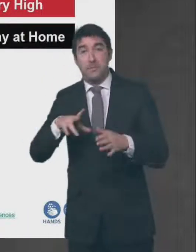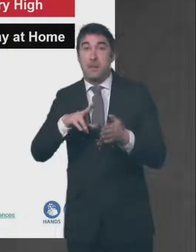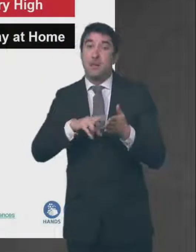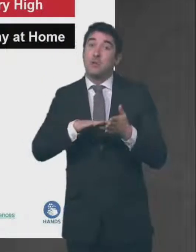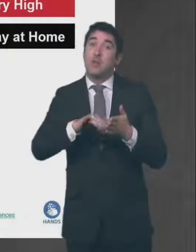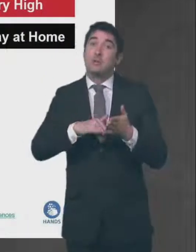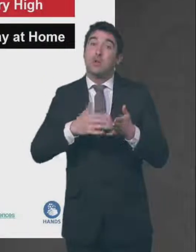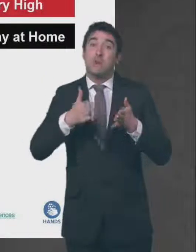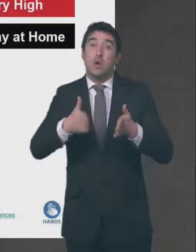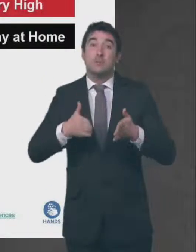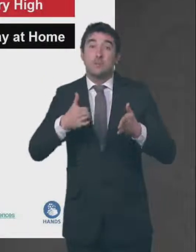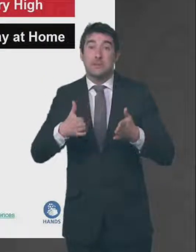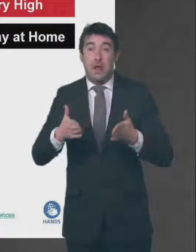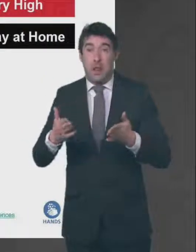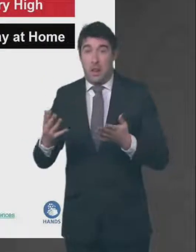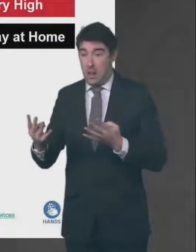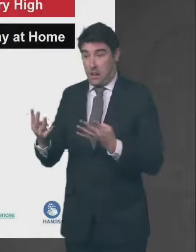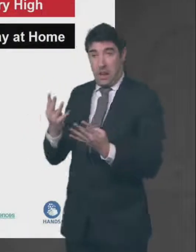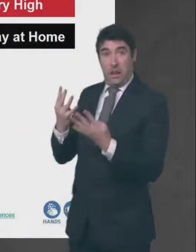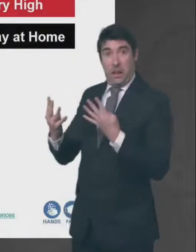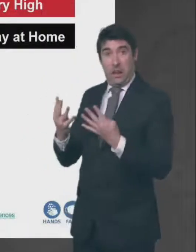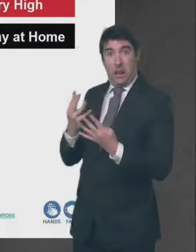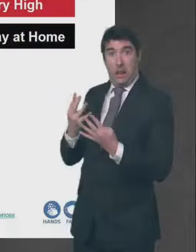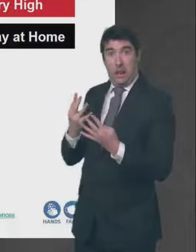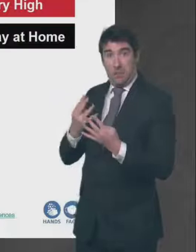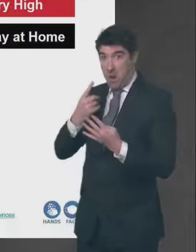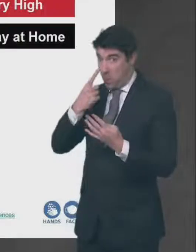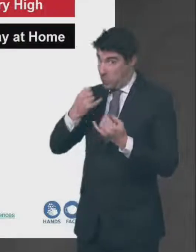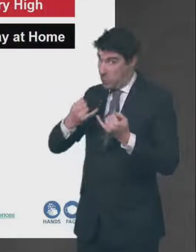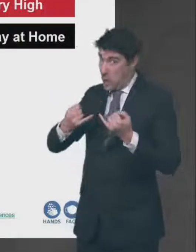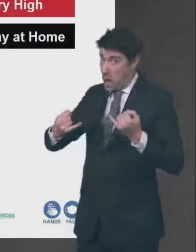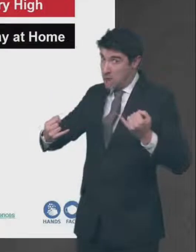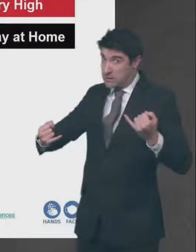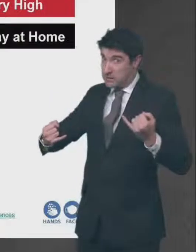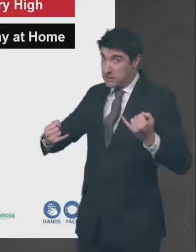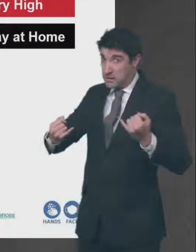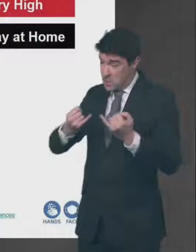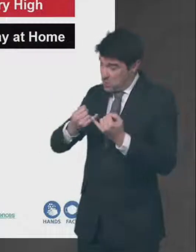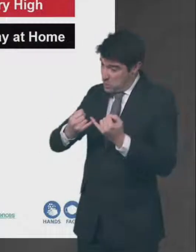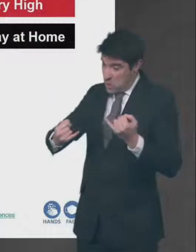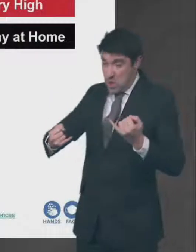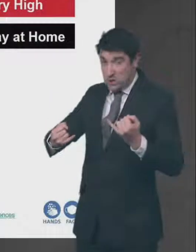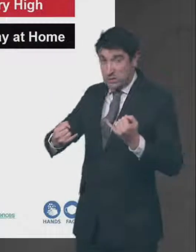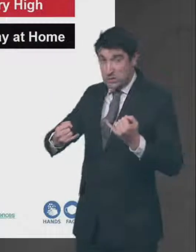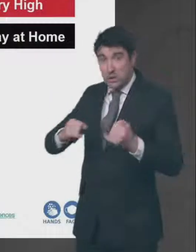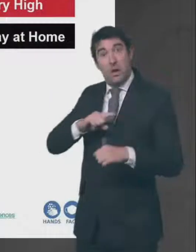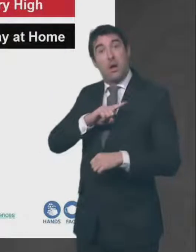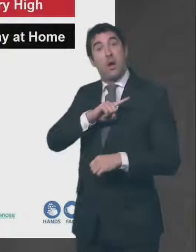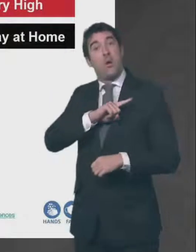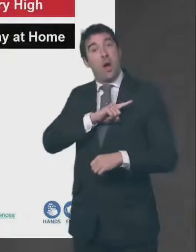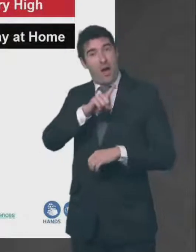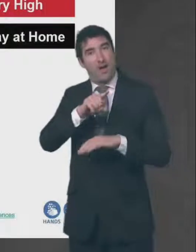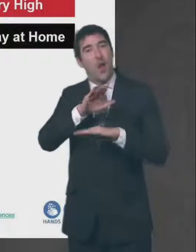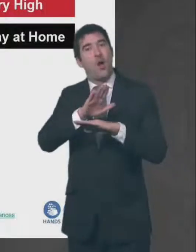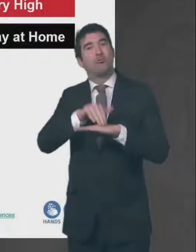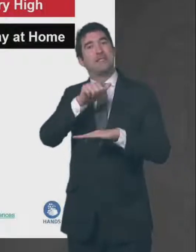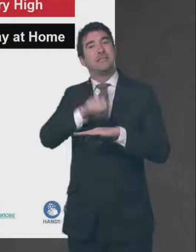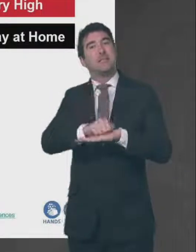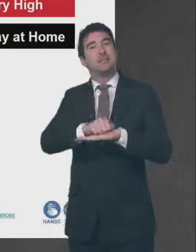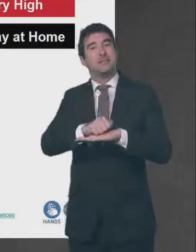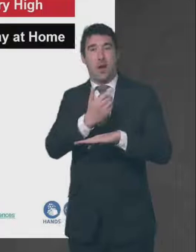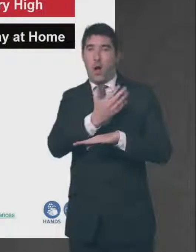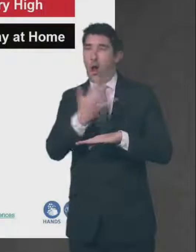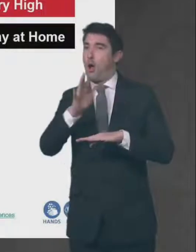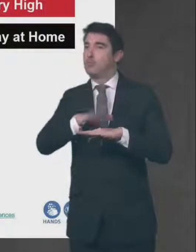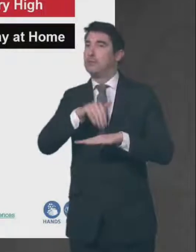impact This is going to of the be infections really bad. that will have occurred during mixing on Christmas Day. And that, unfortunately,